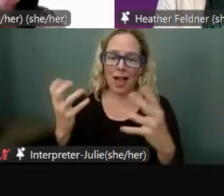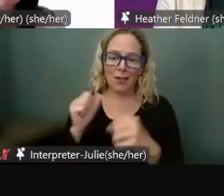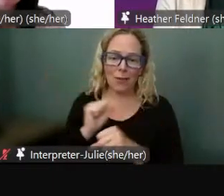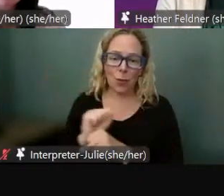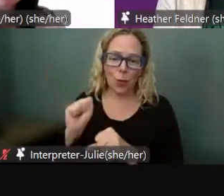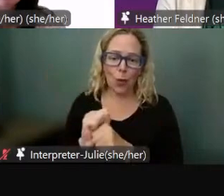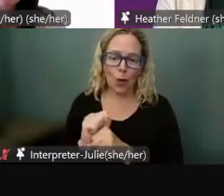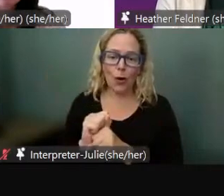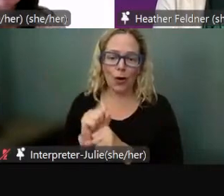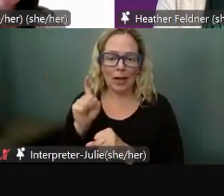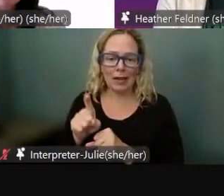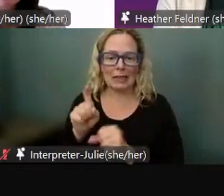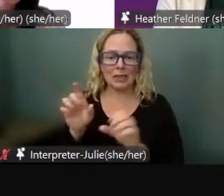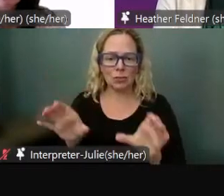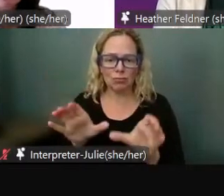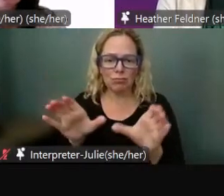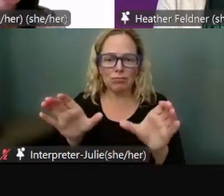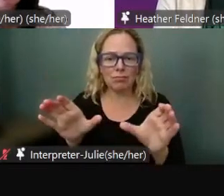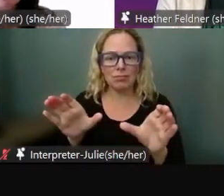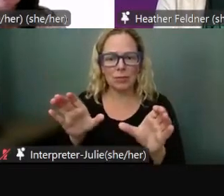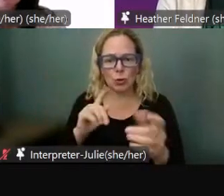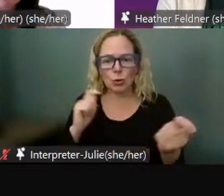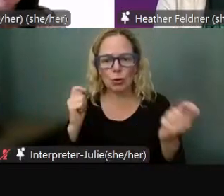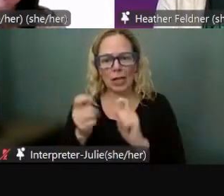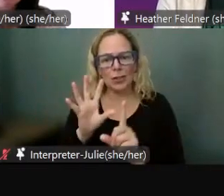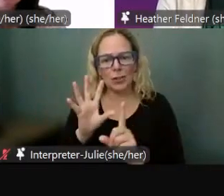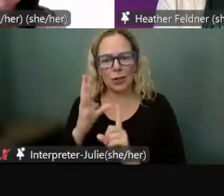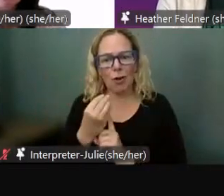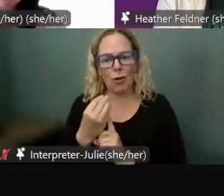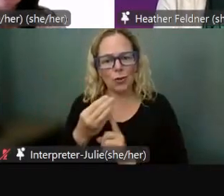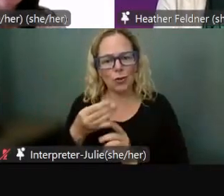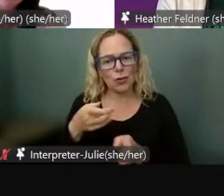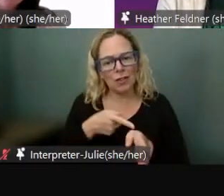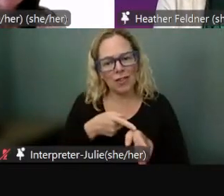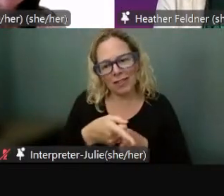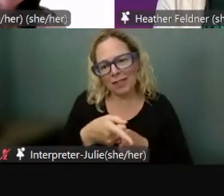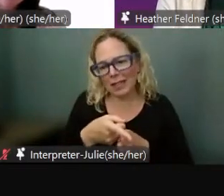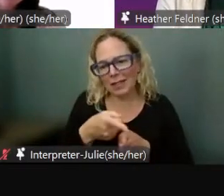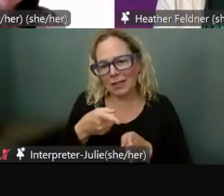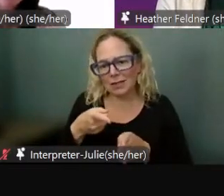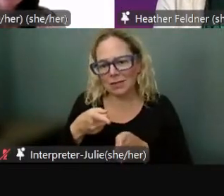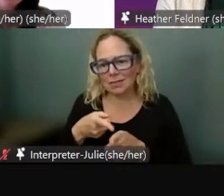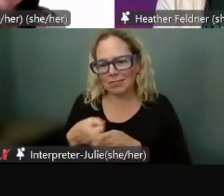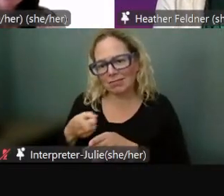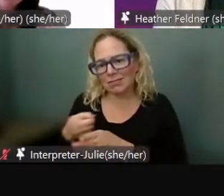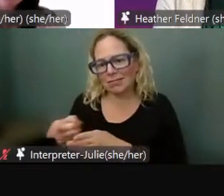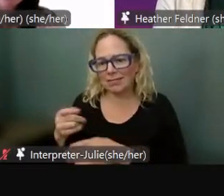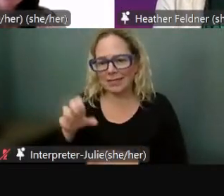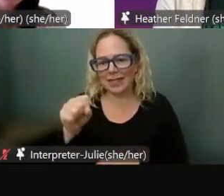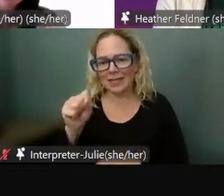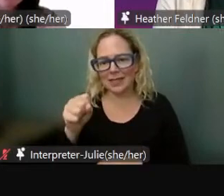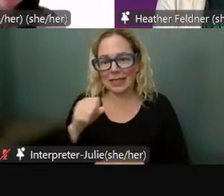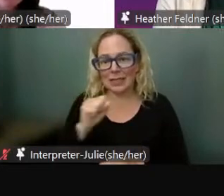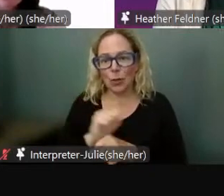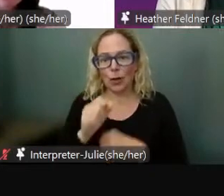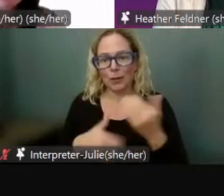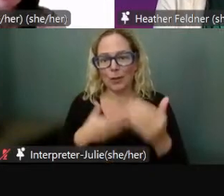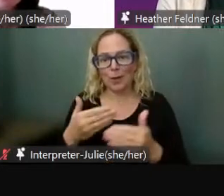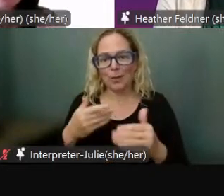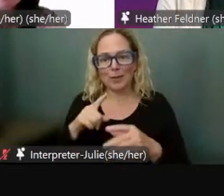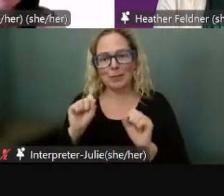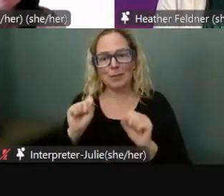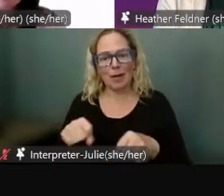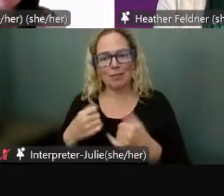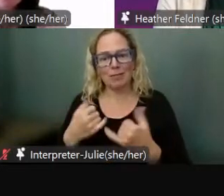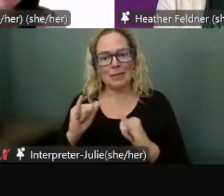the culture of the whole field, I would say. But yeah, work in progress, but there's still a lot of room for